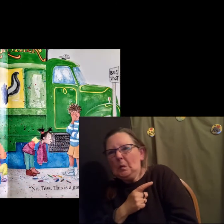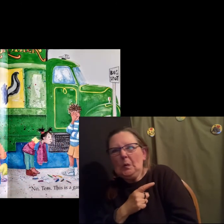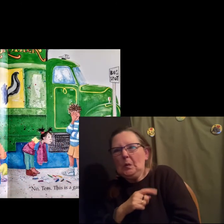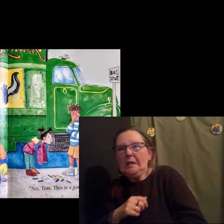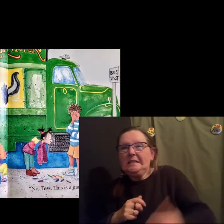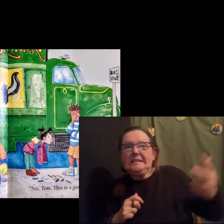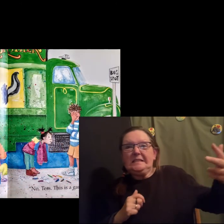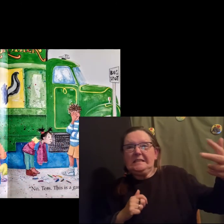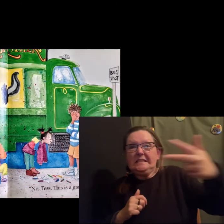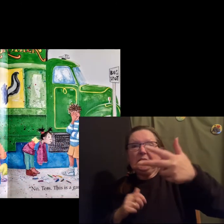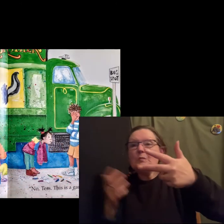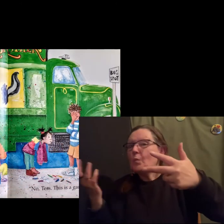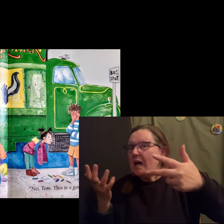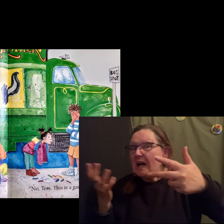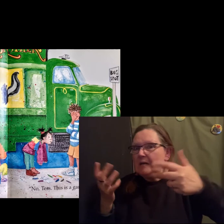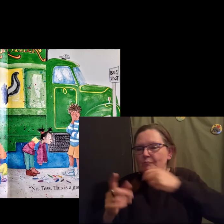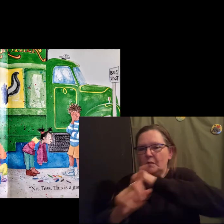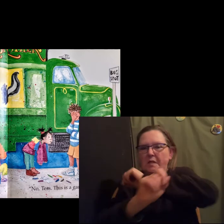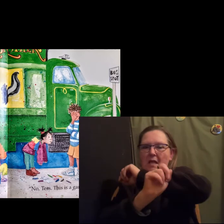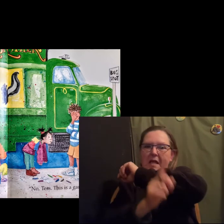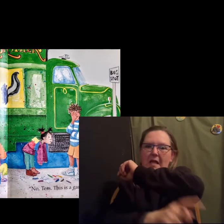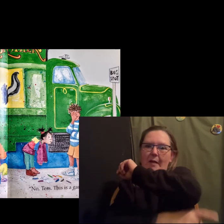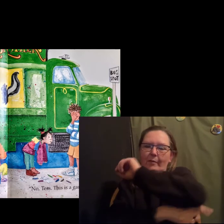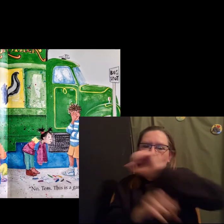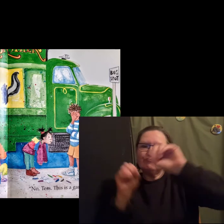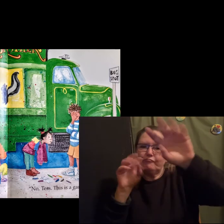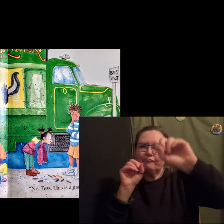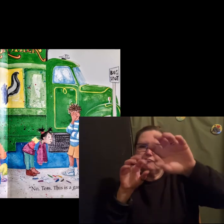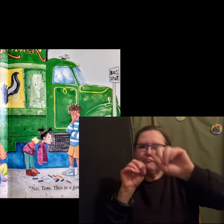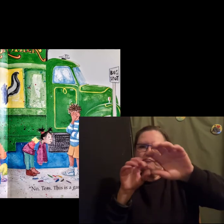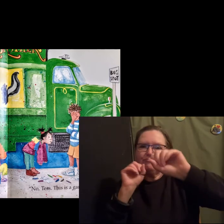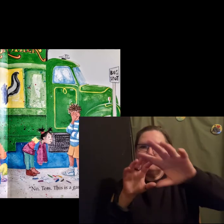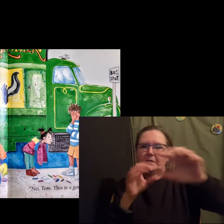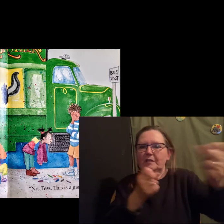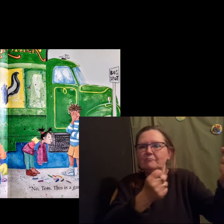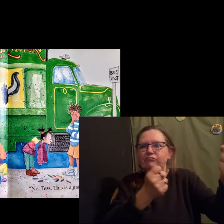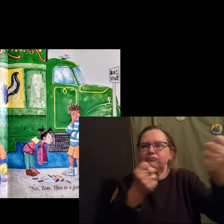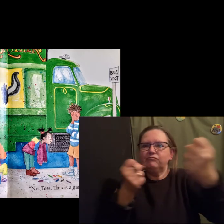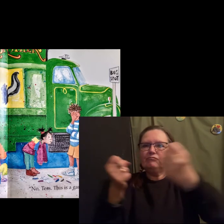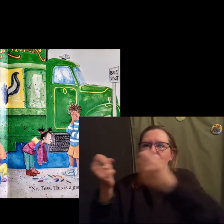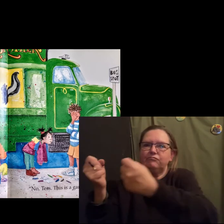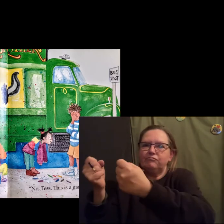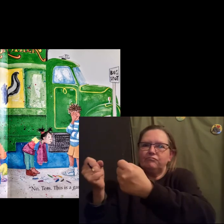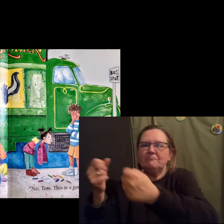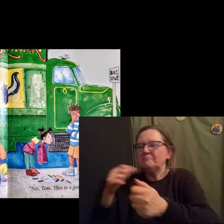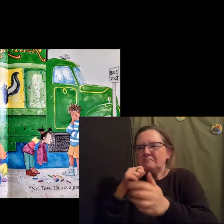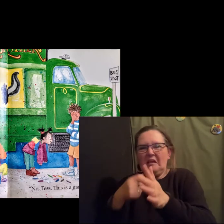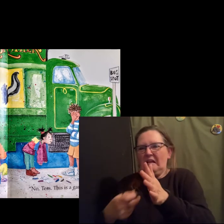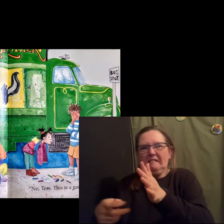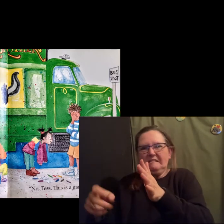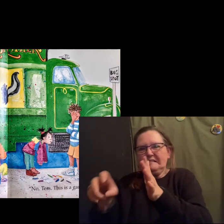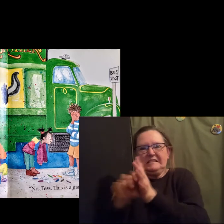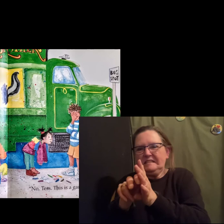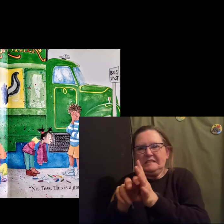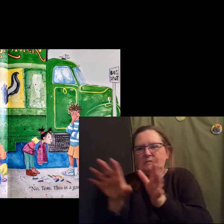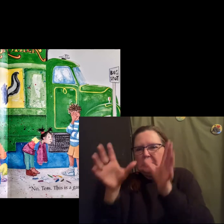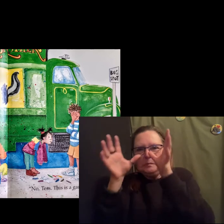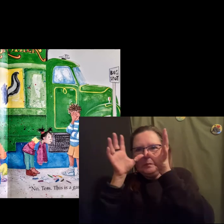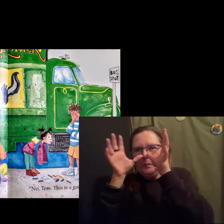a garbage truck. They don't want to ride to school in the garbage